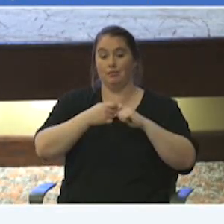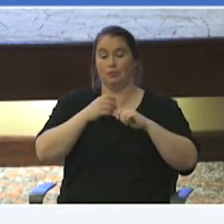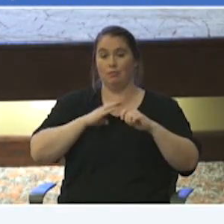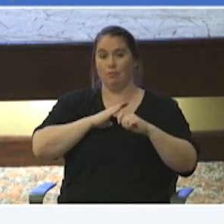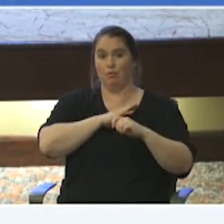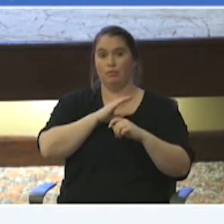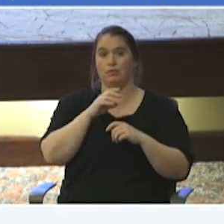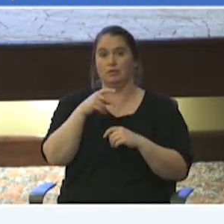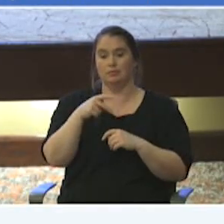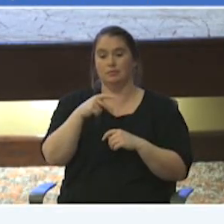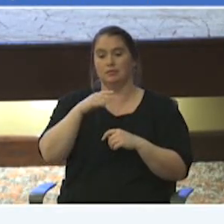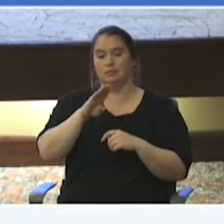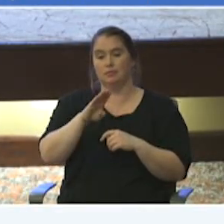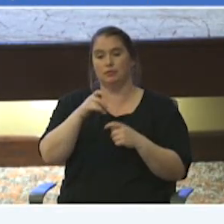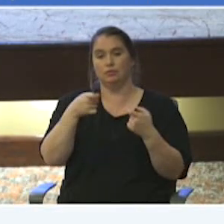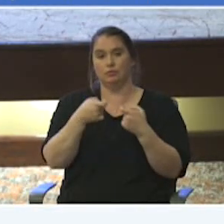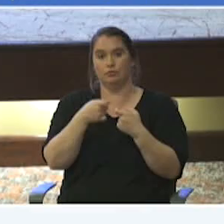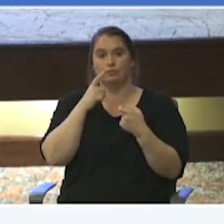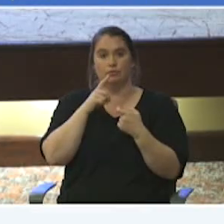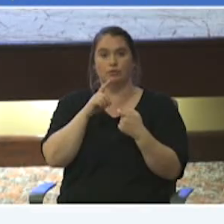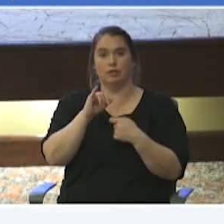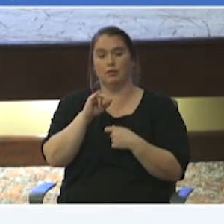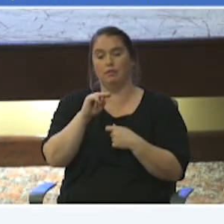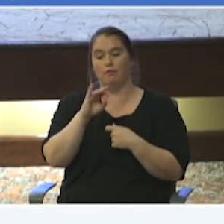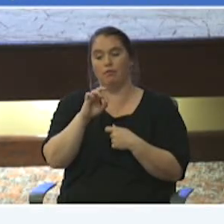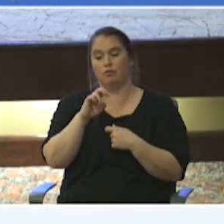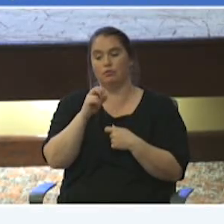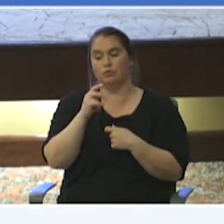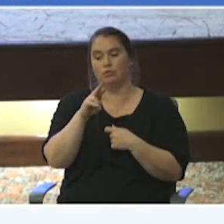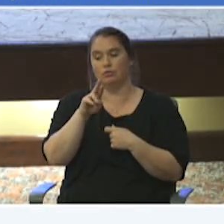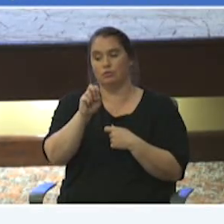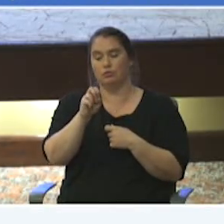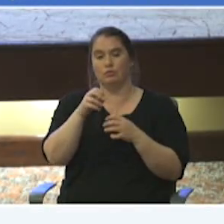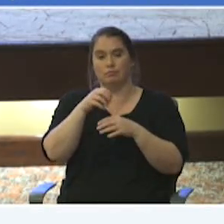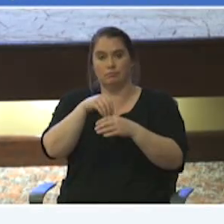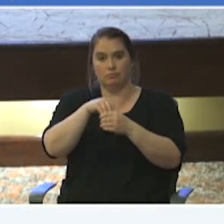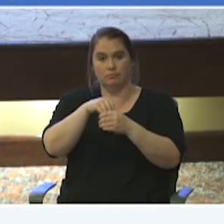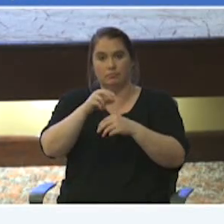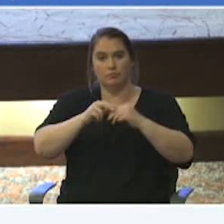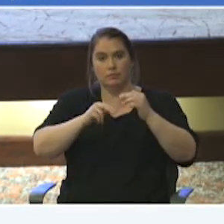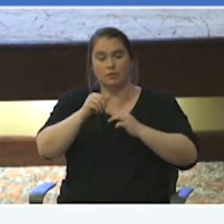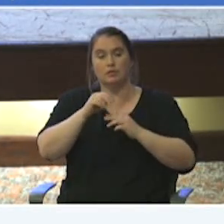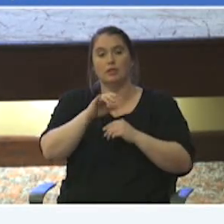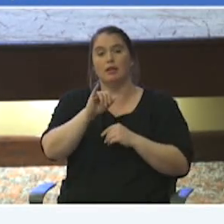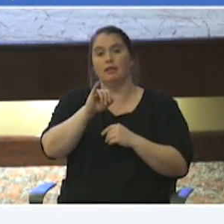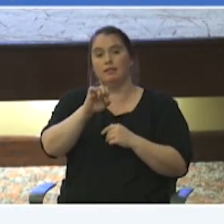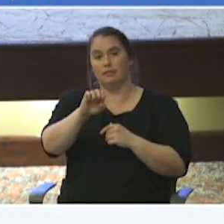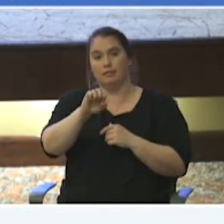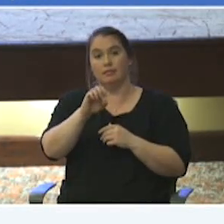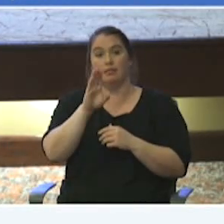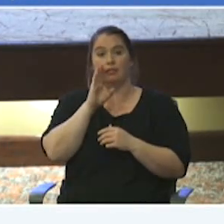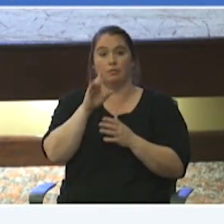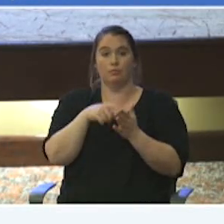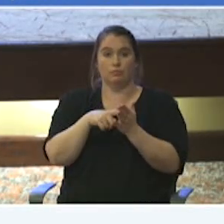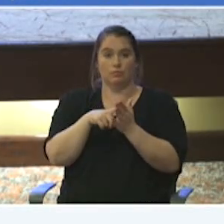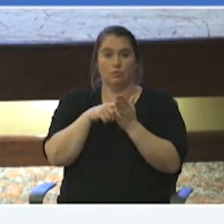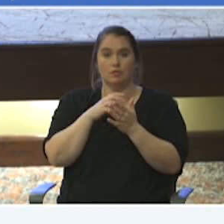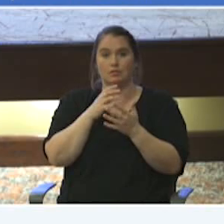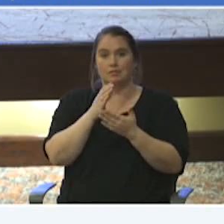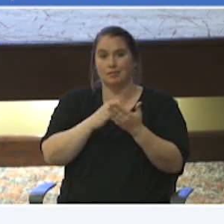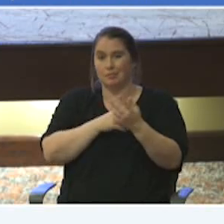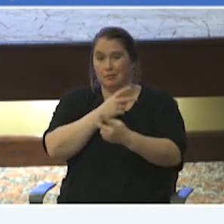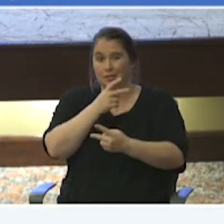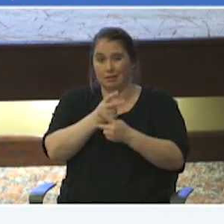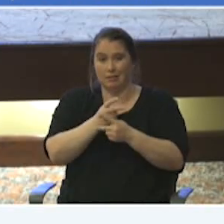charging infrastructure, which is the IRC Appendix NE, that requires some form of